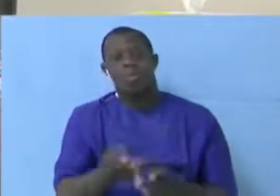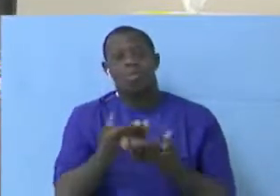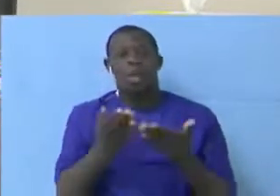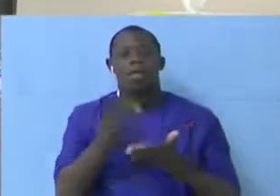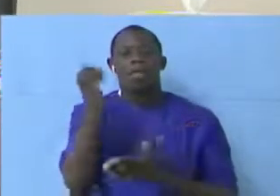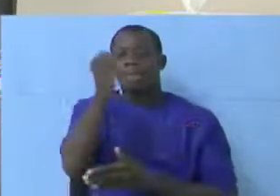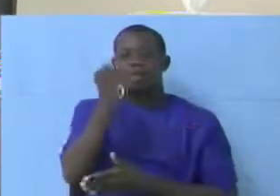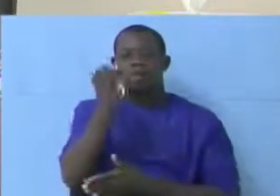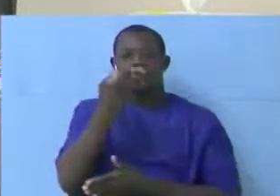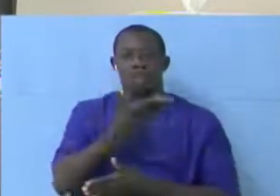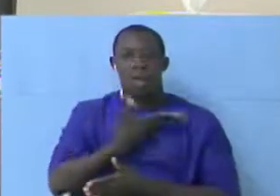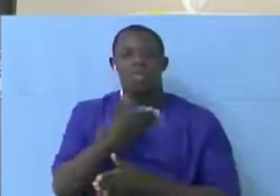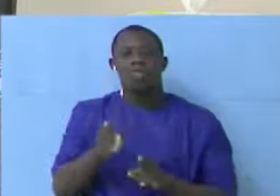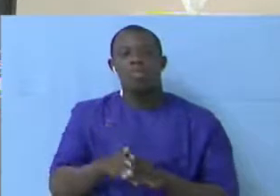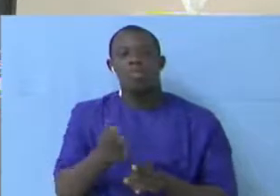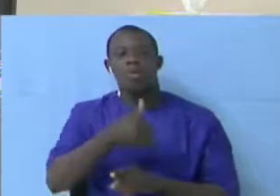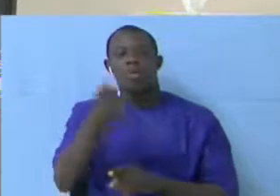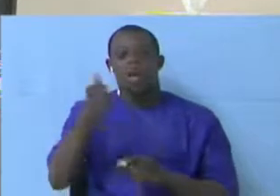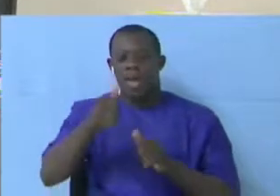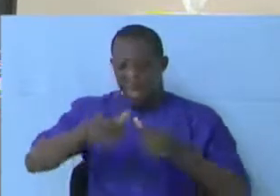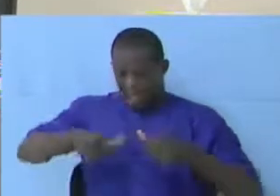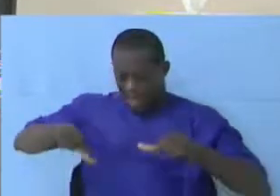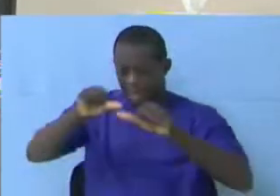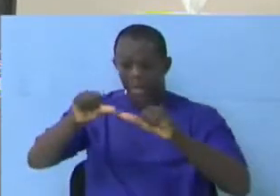because there is a bit that they do not know.